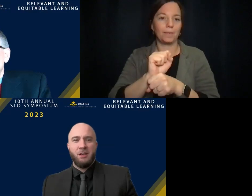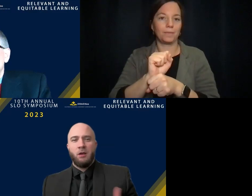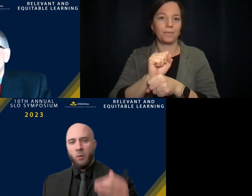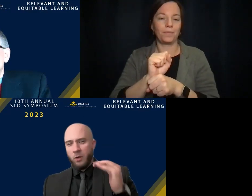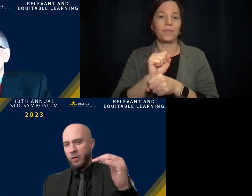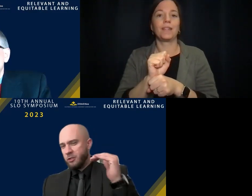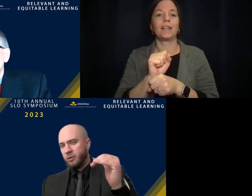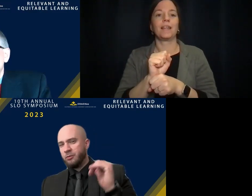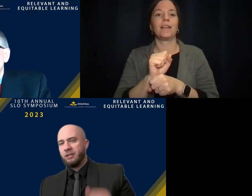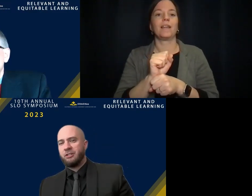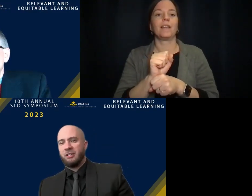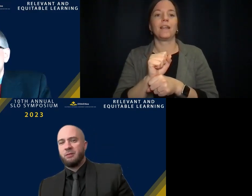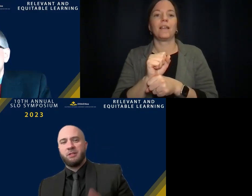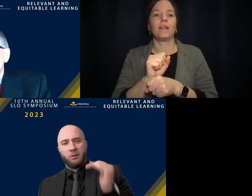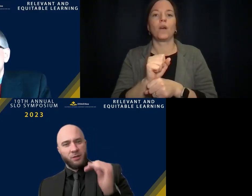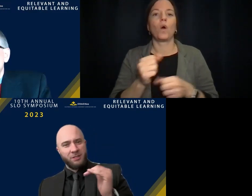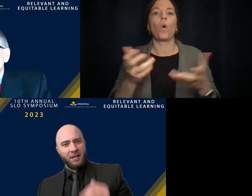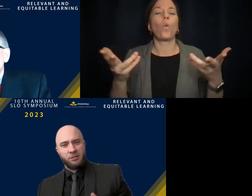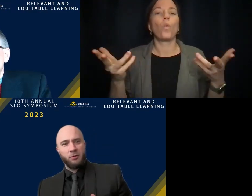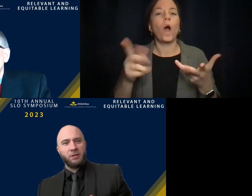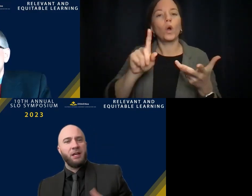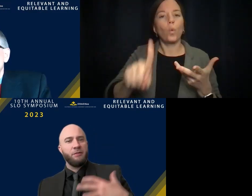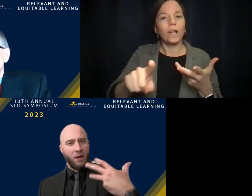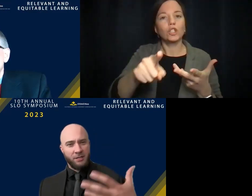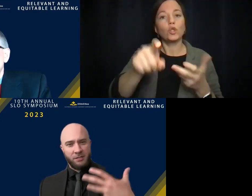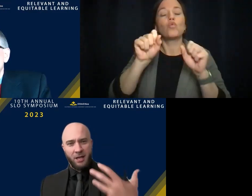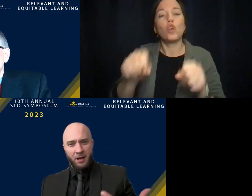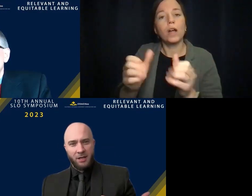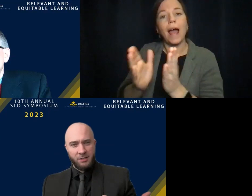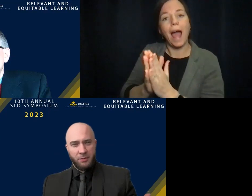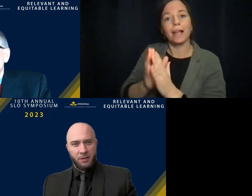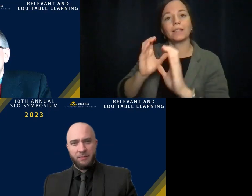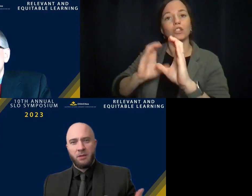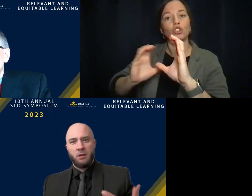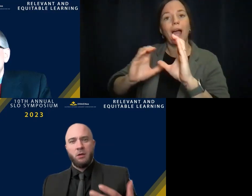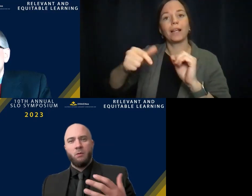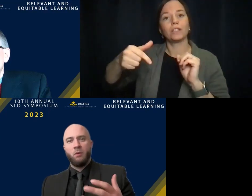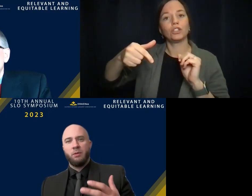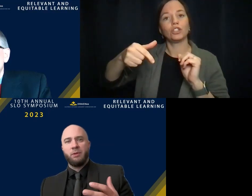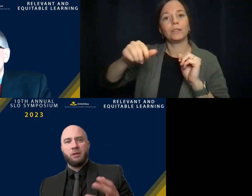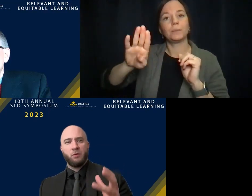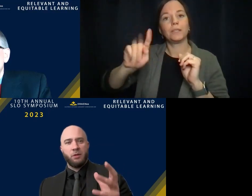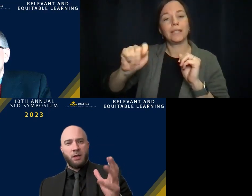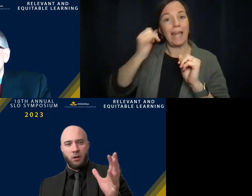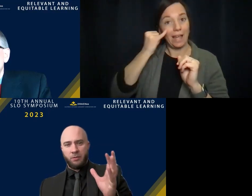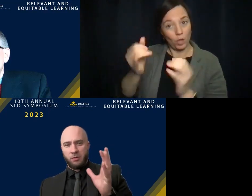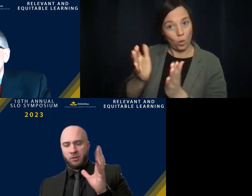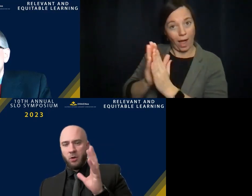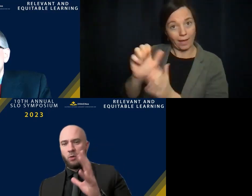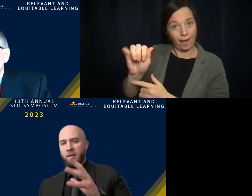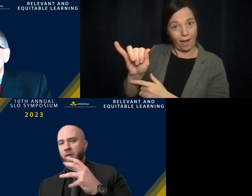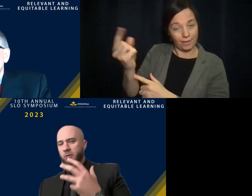to. What question would you ask ChatGPT, and what's the answer you would get? If you asked AI something, what would it be to really